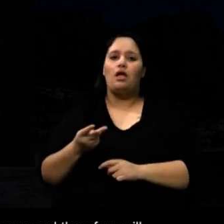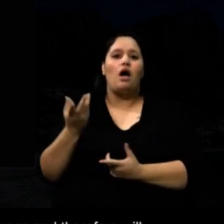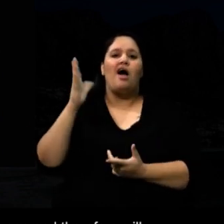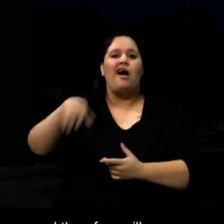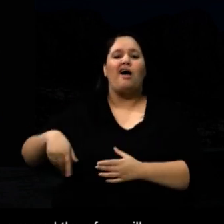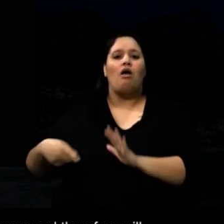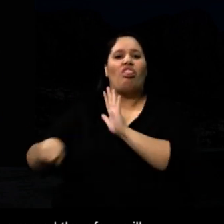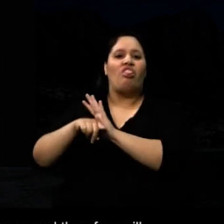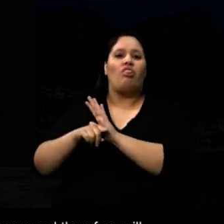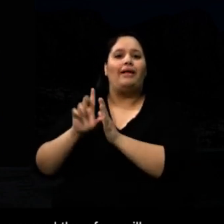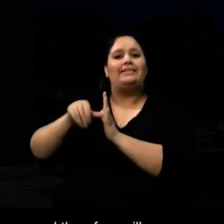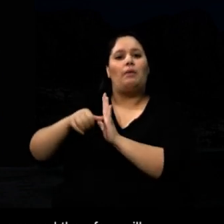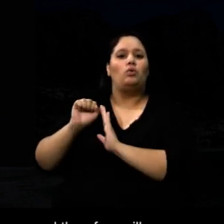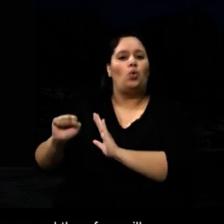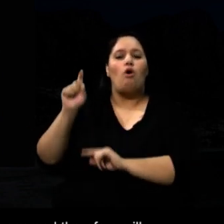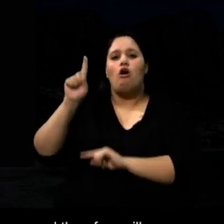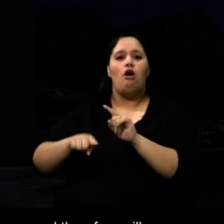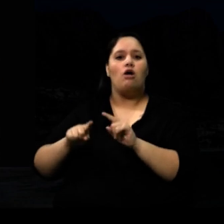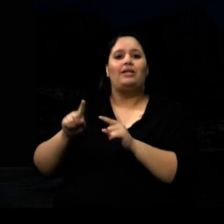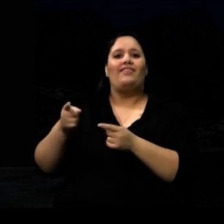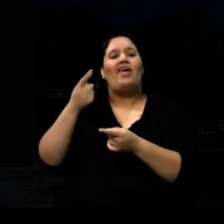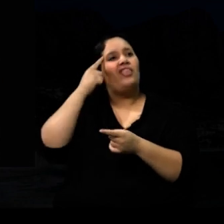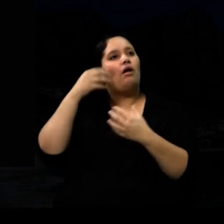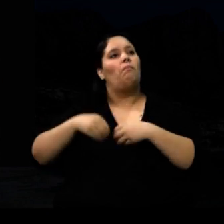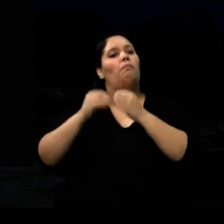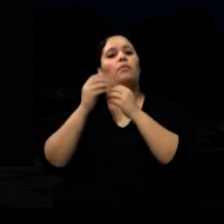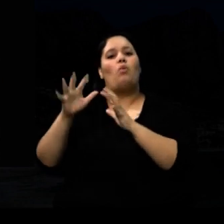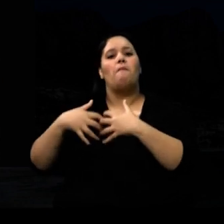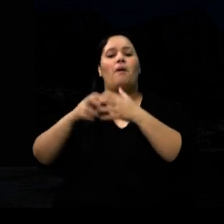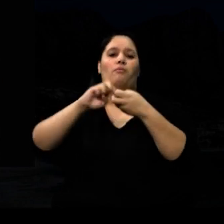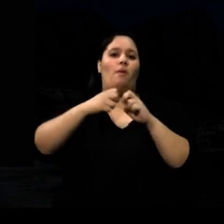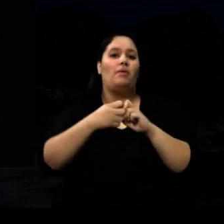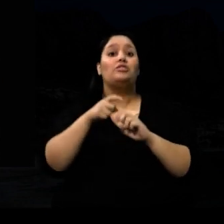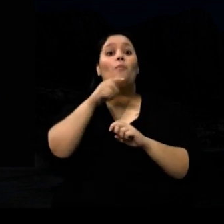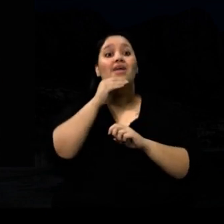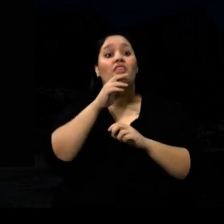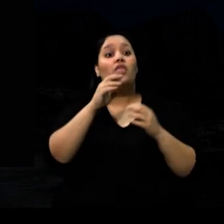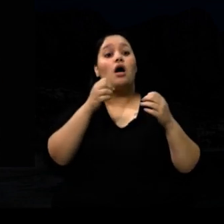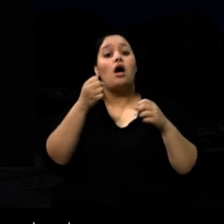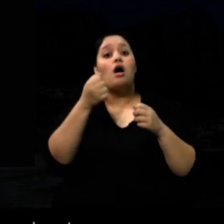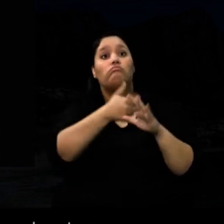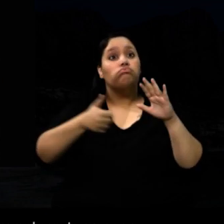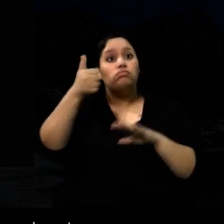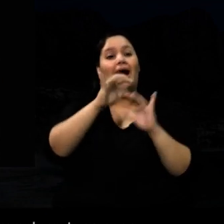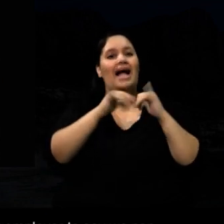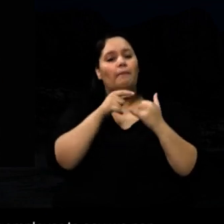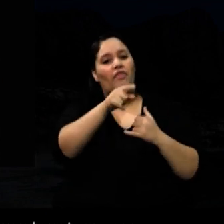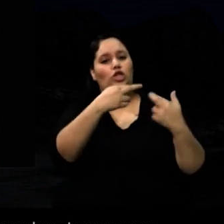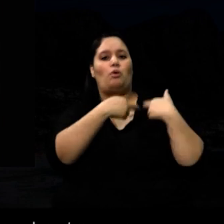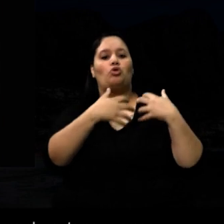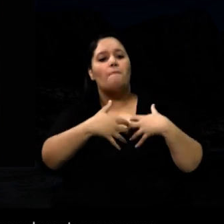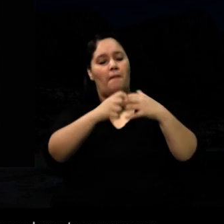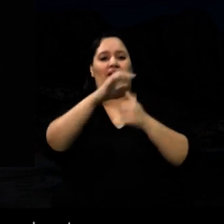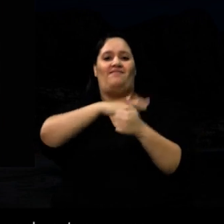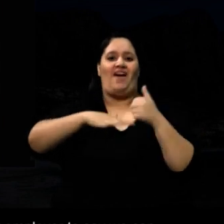and therefore will create a problem to the employer. The employer should create the environment for that person so that that can be a